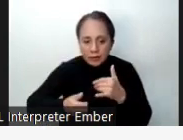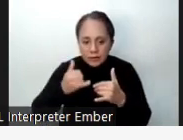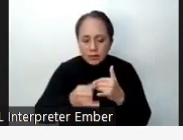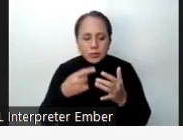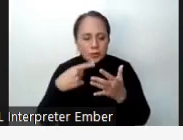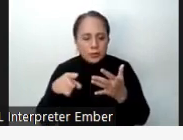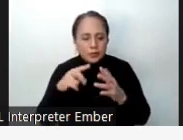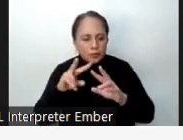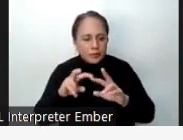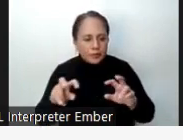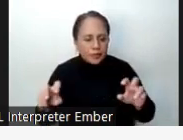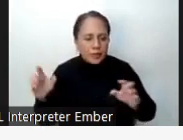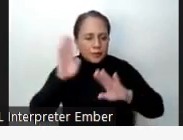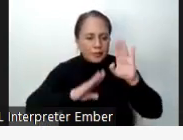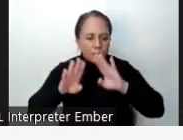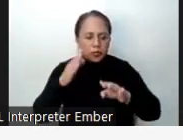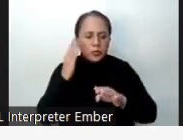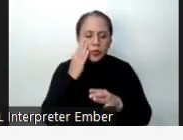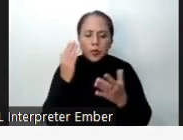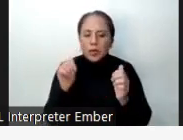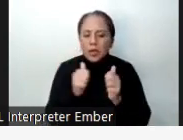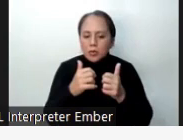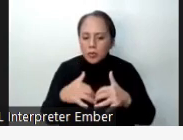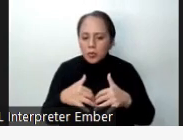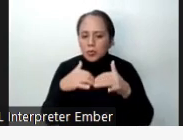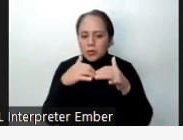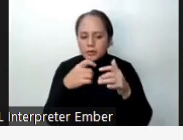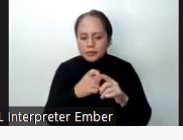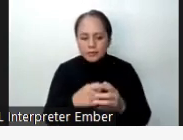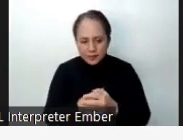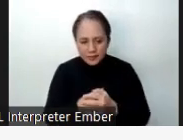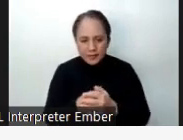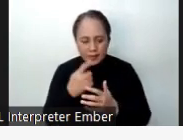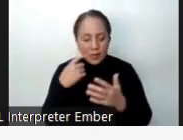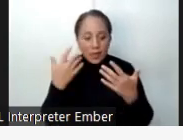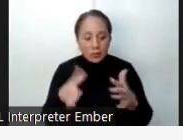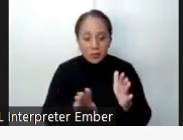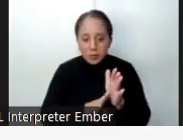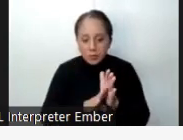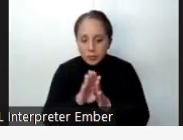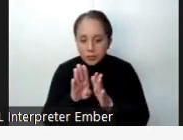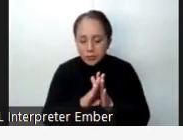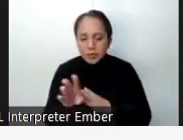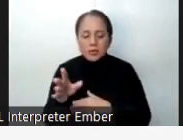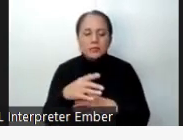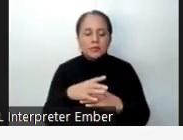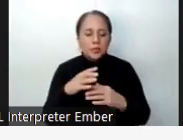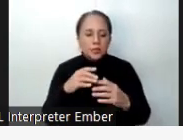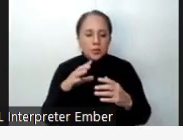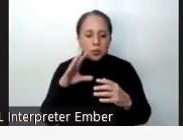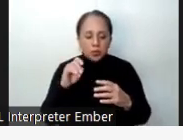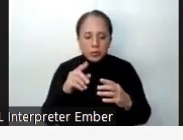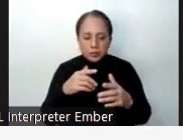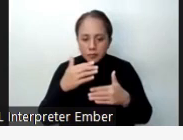at the research gaps so we know how we can build on them. After developing this coding protocol,